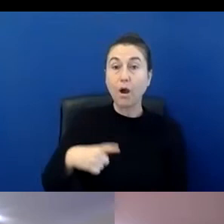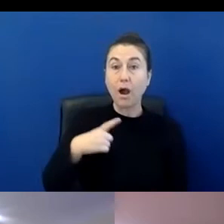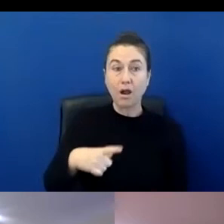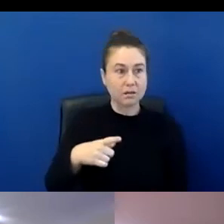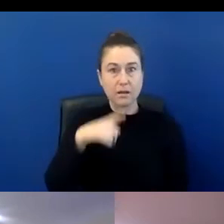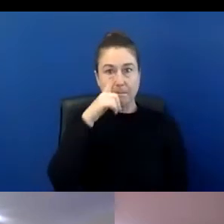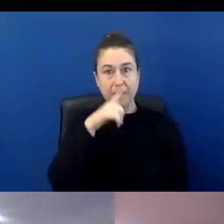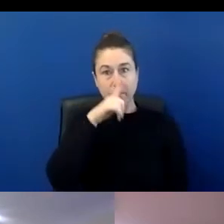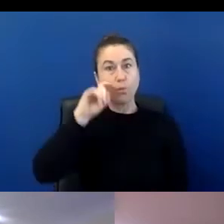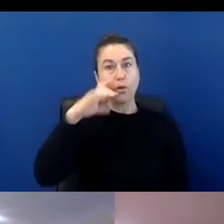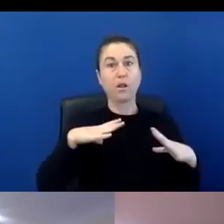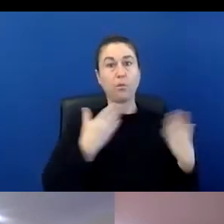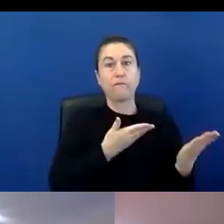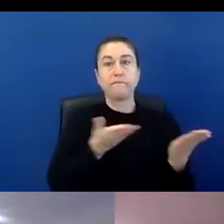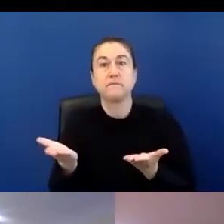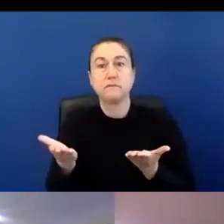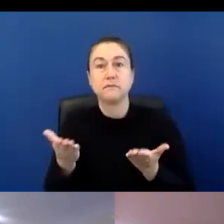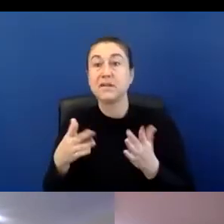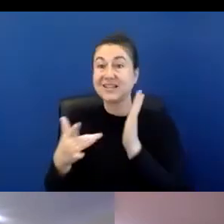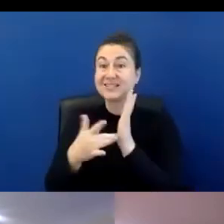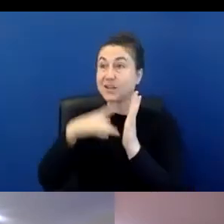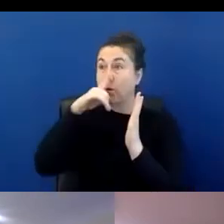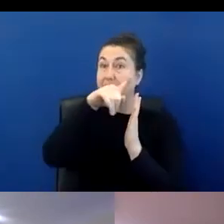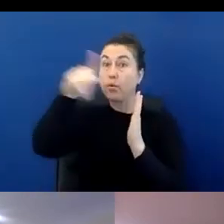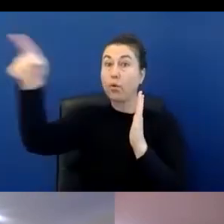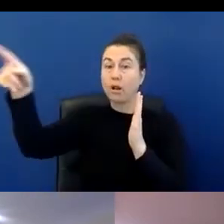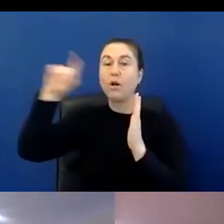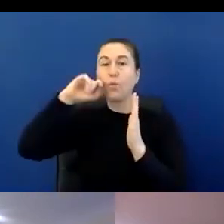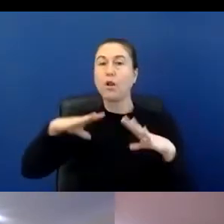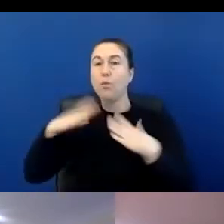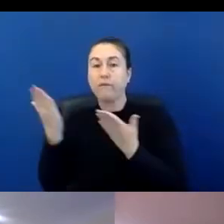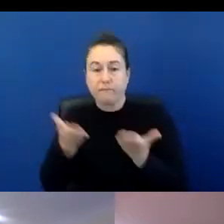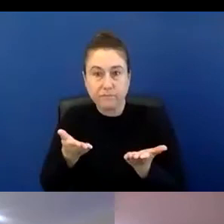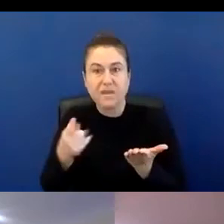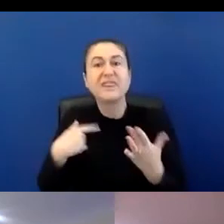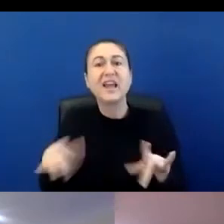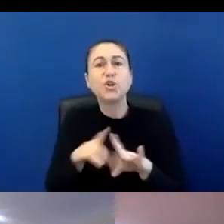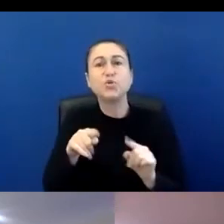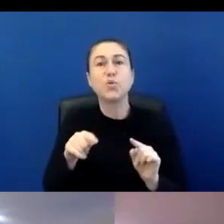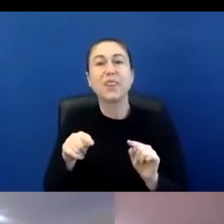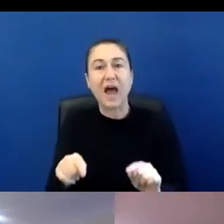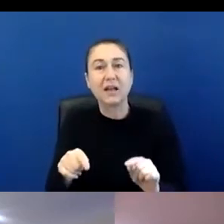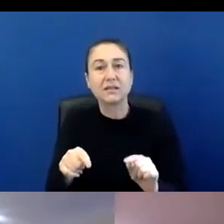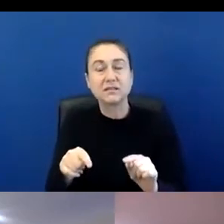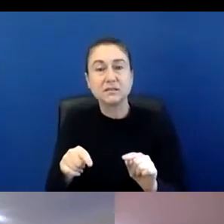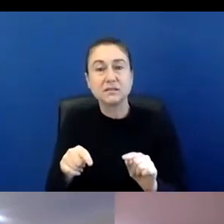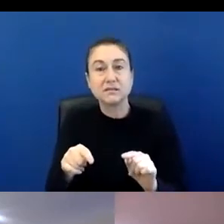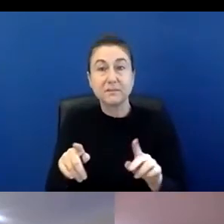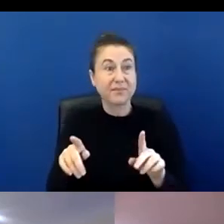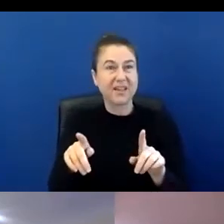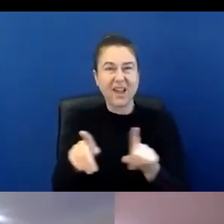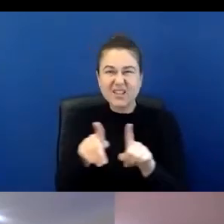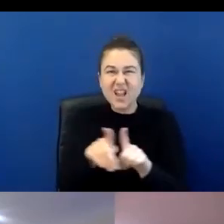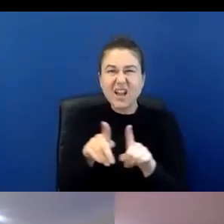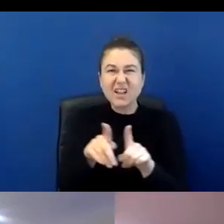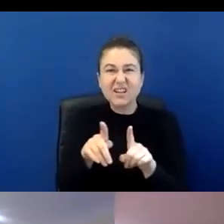go-to for the technical people. That's what they're used to dealing with. It's a bit like the strongest bits of